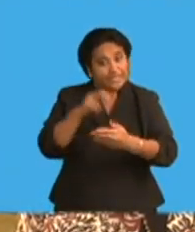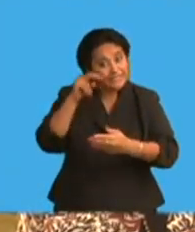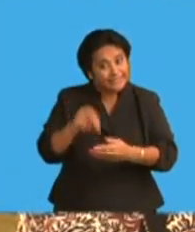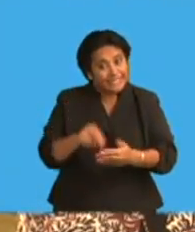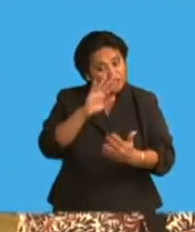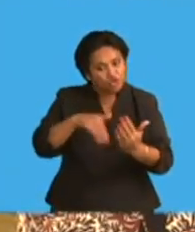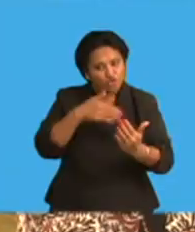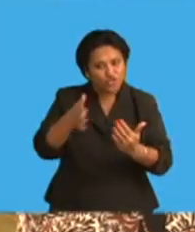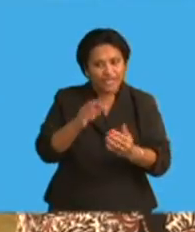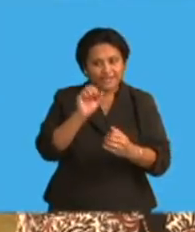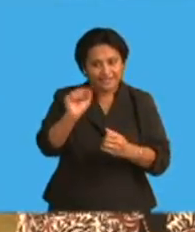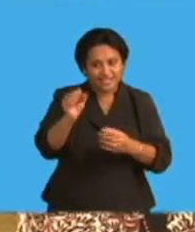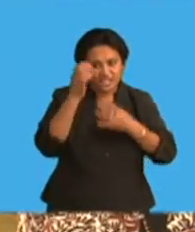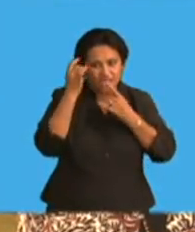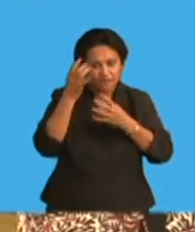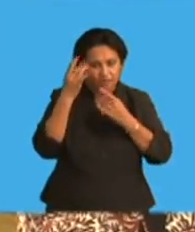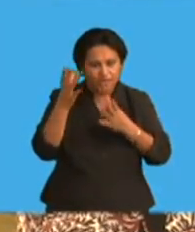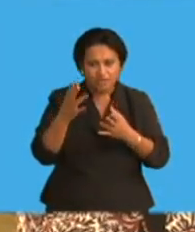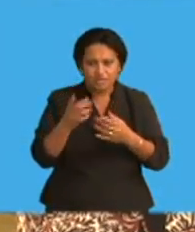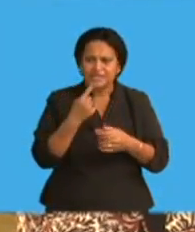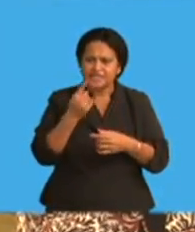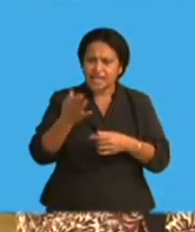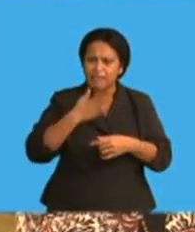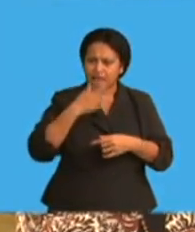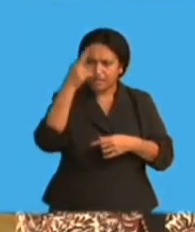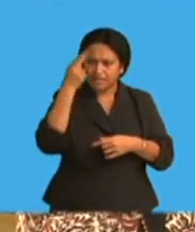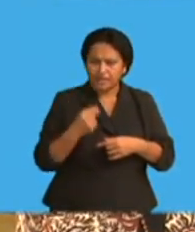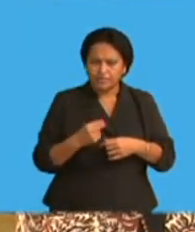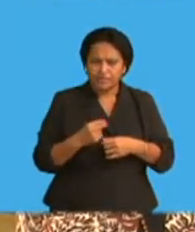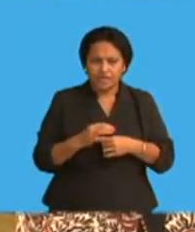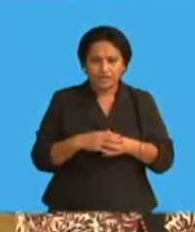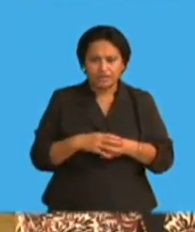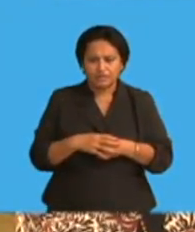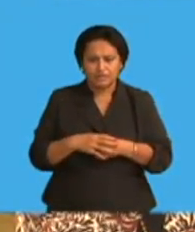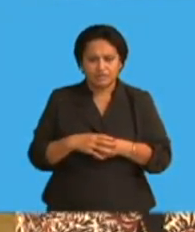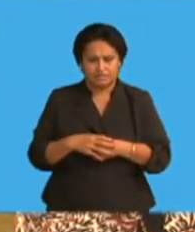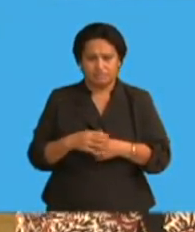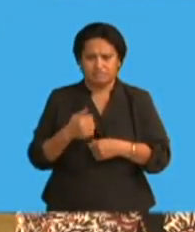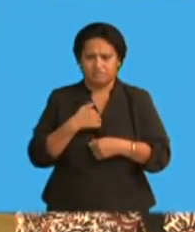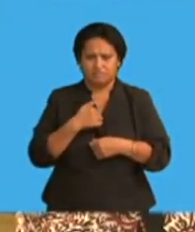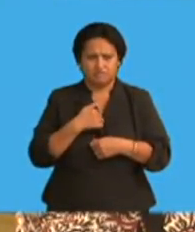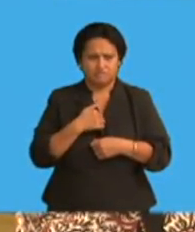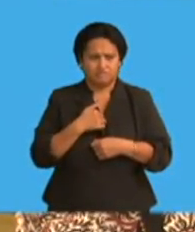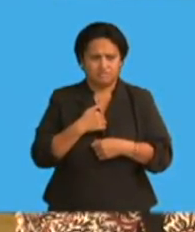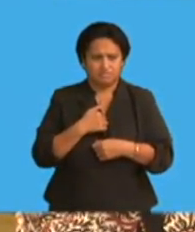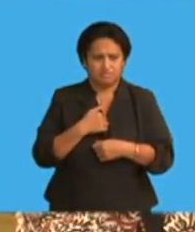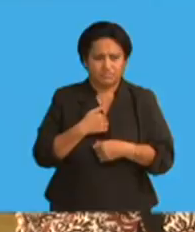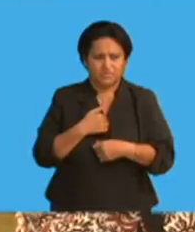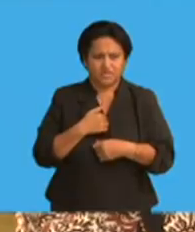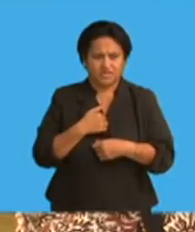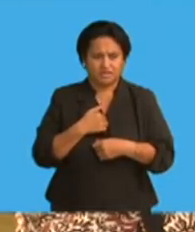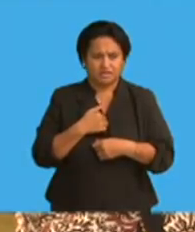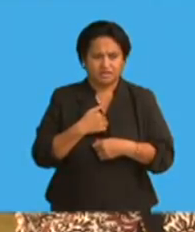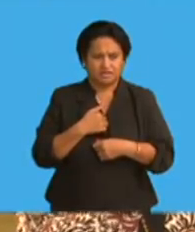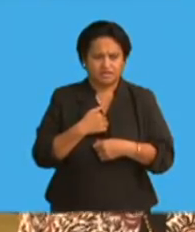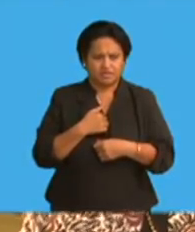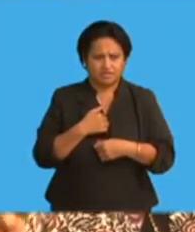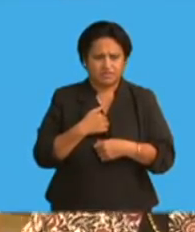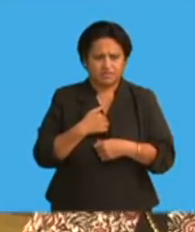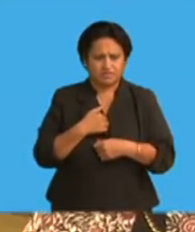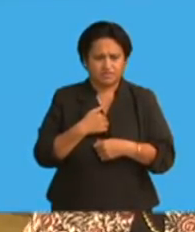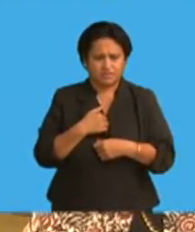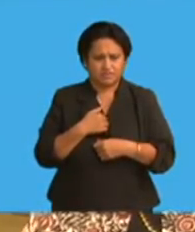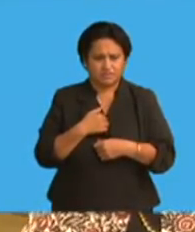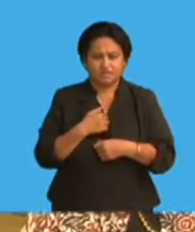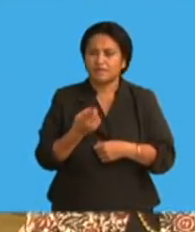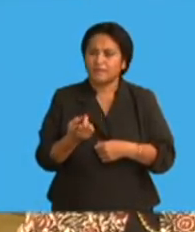right. He's mentioning my name by saying that I brought that up, that the chairmanship should